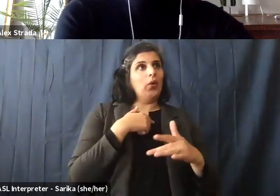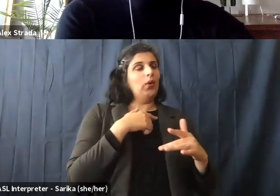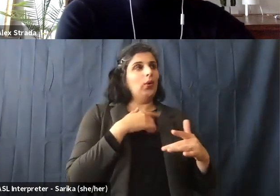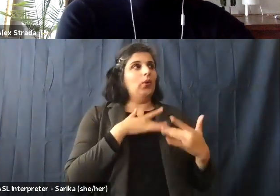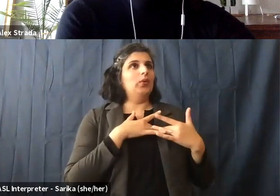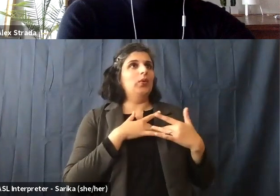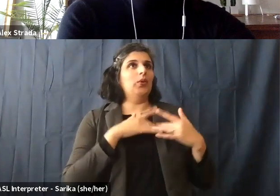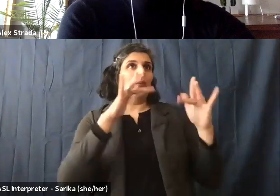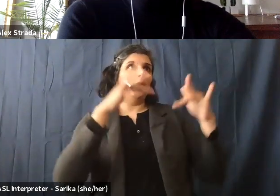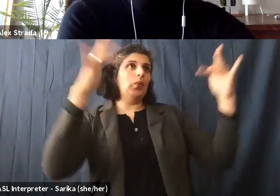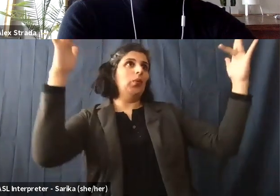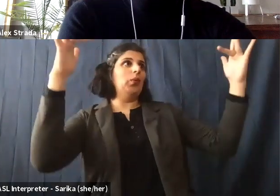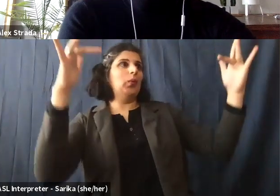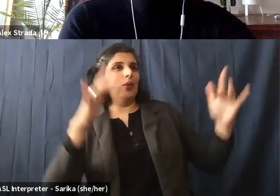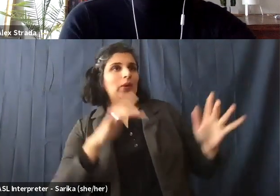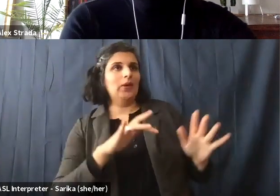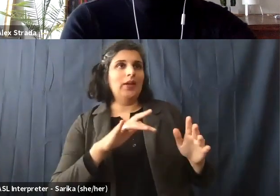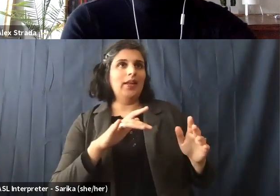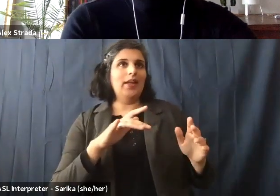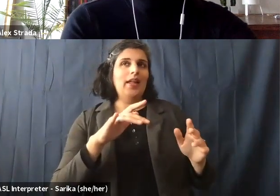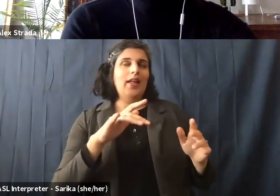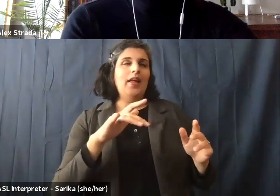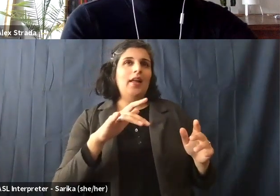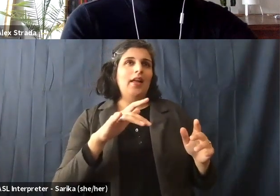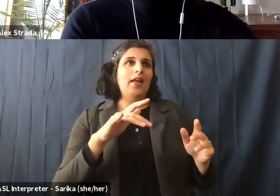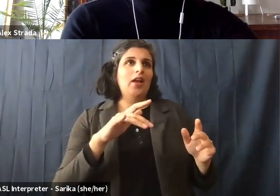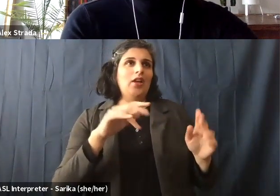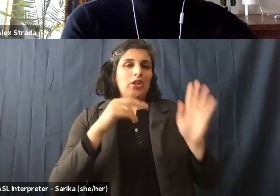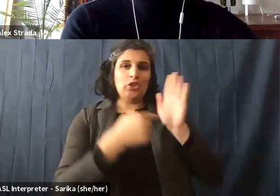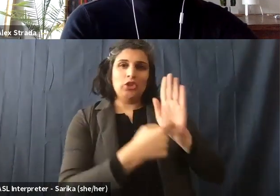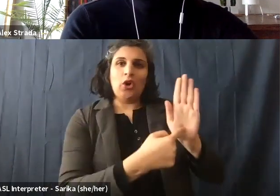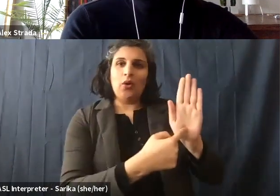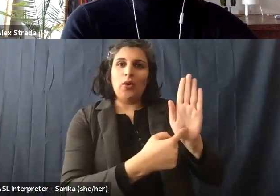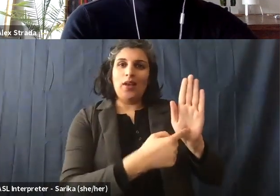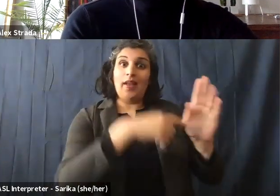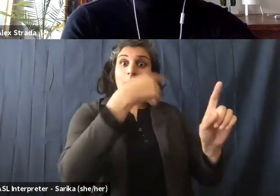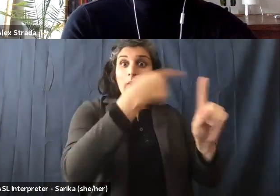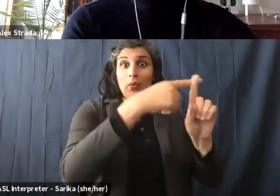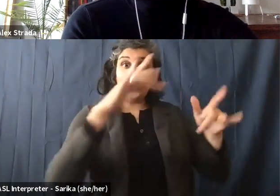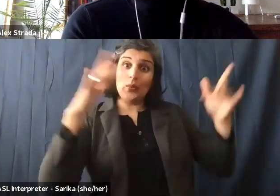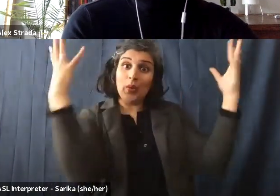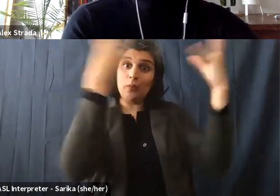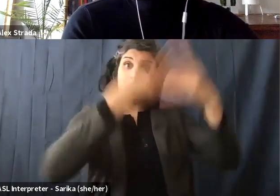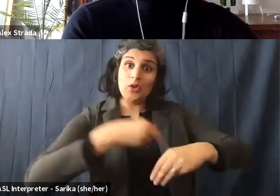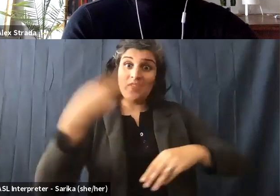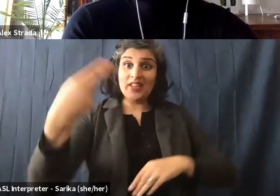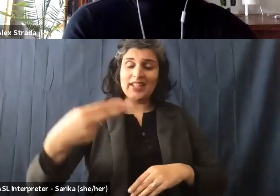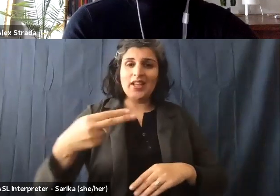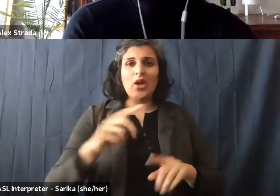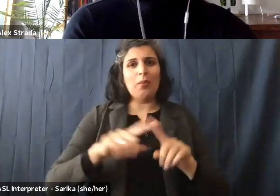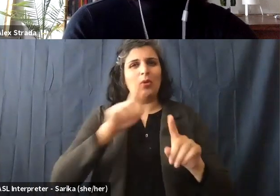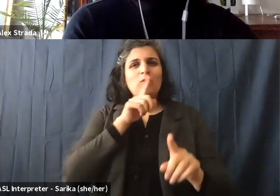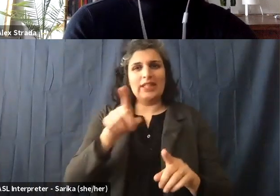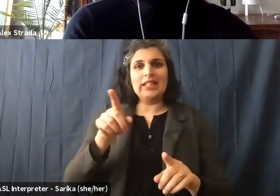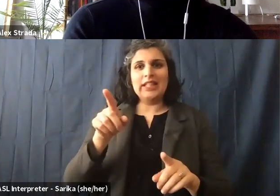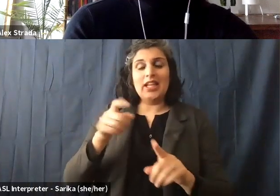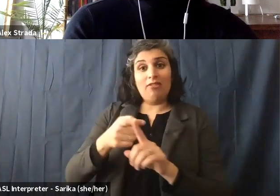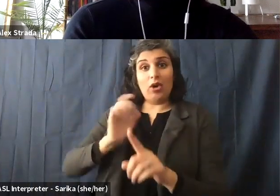a version of national history that from an indigenous perspective is very damaging, right?